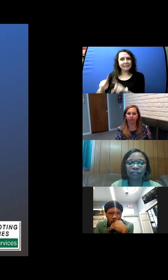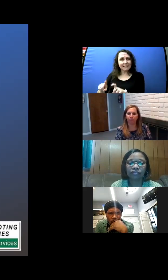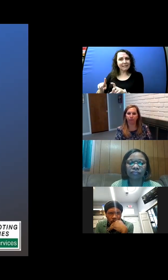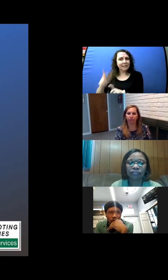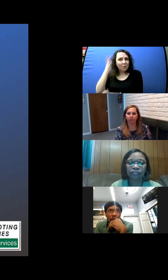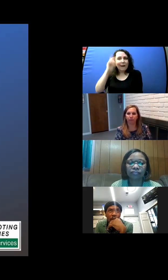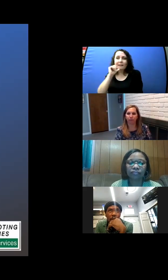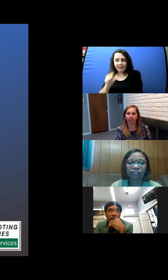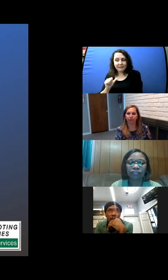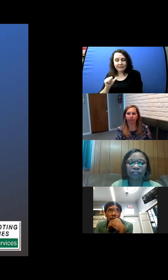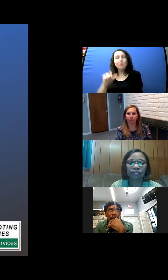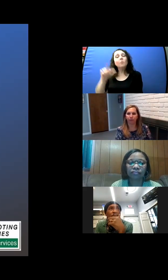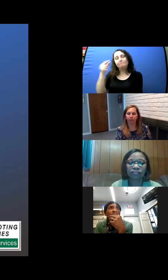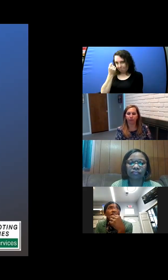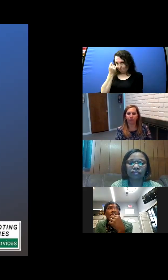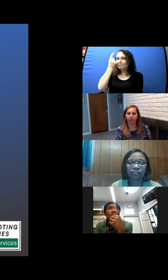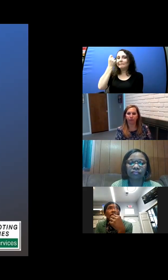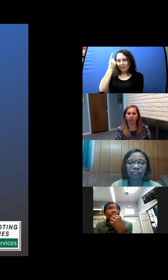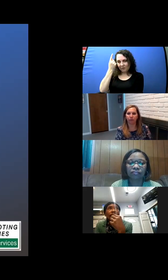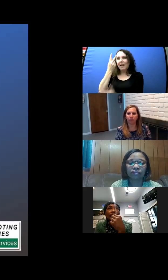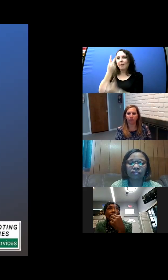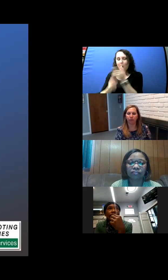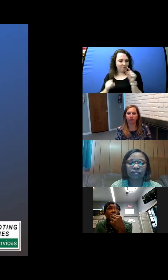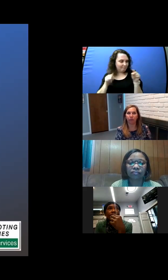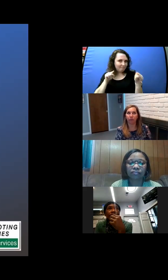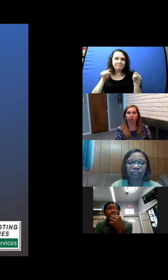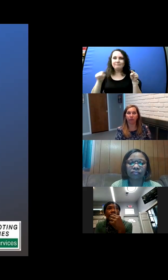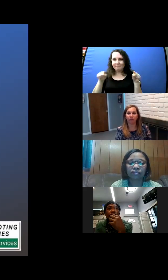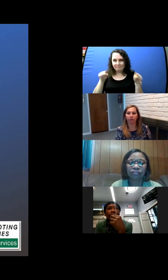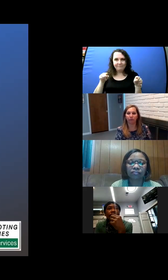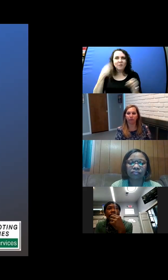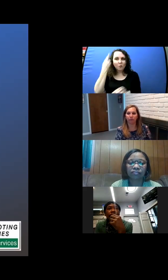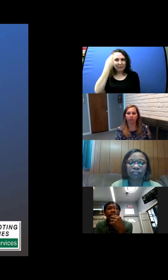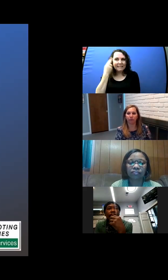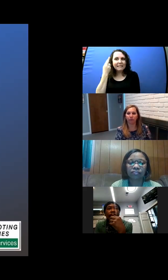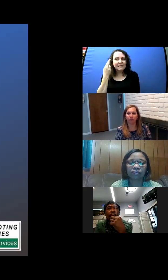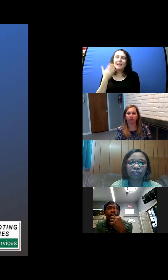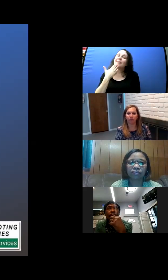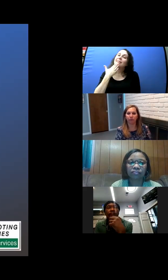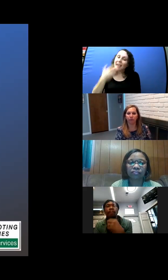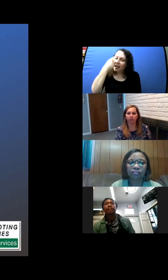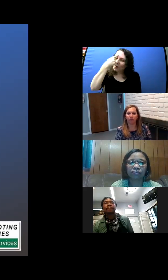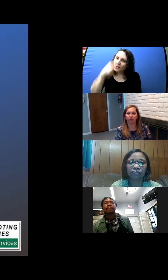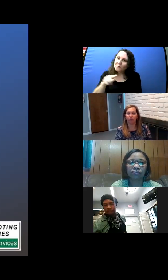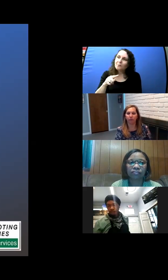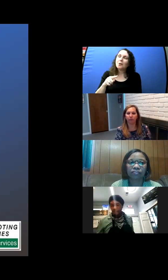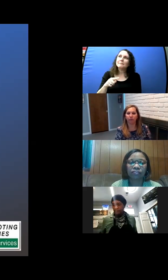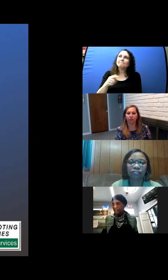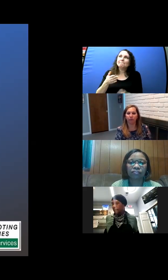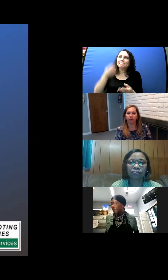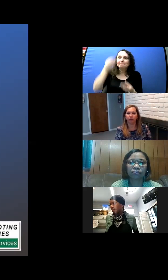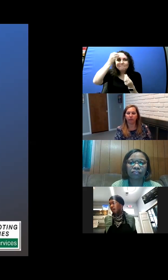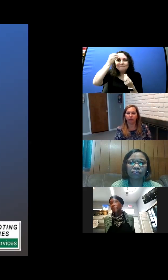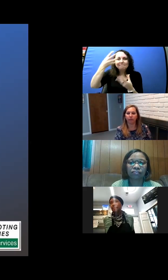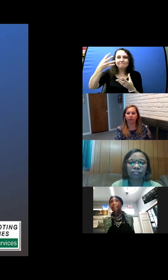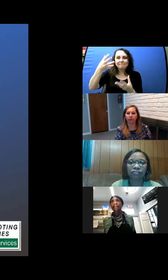We definitely understand both sides. And we are just grateful that you were able to give us your perspective. That